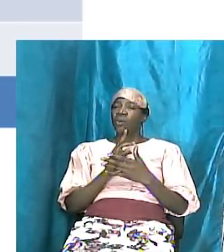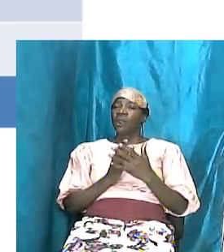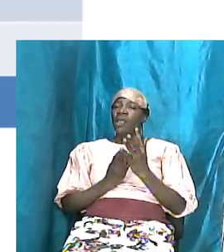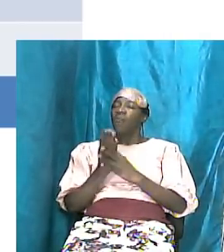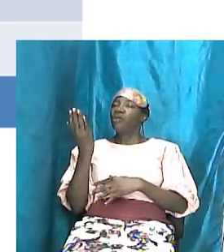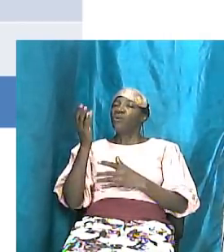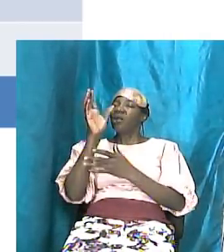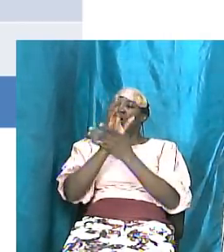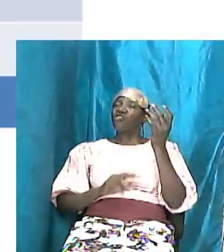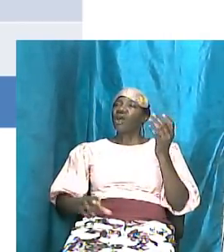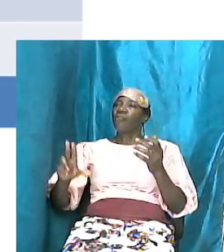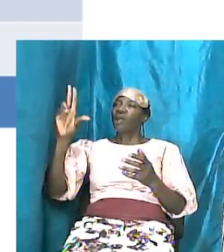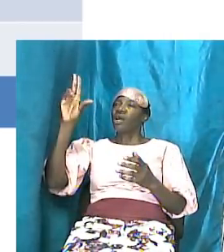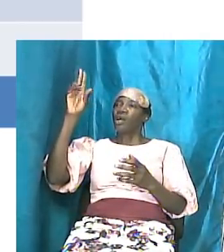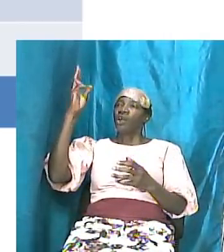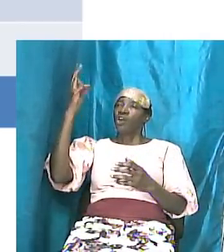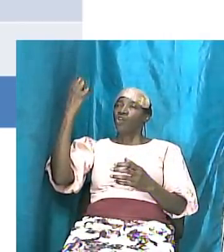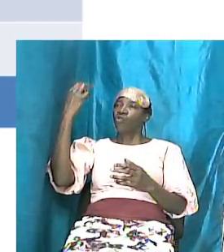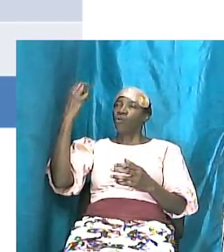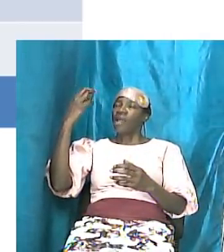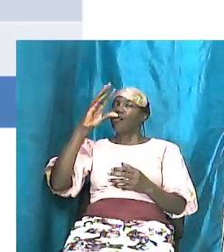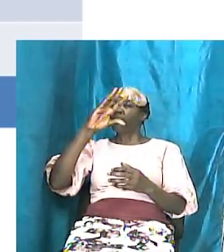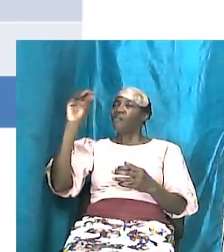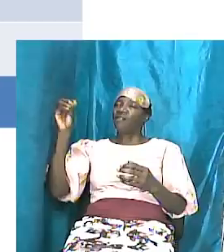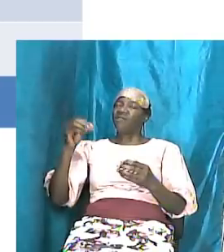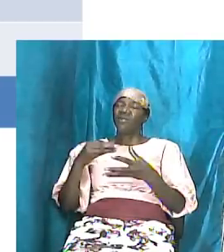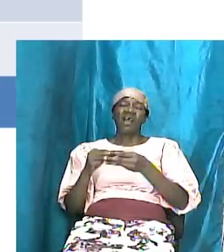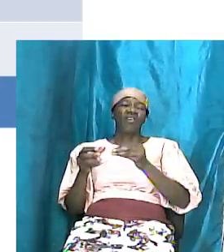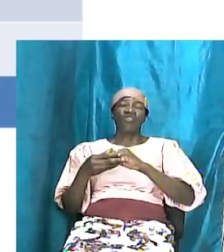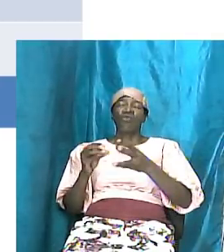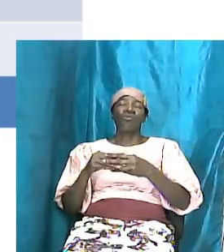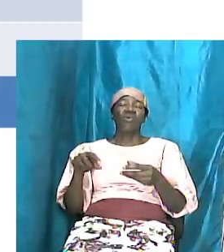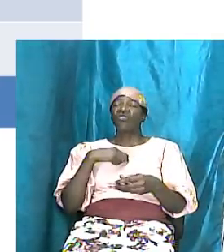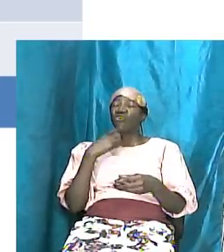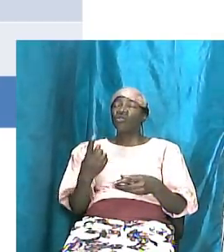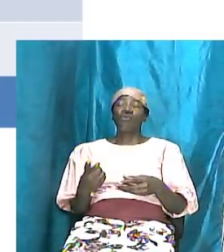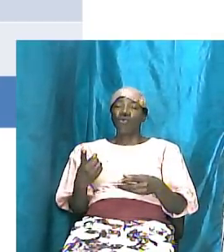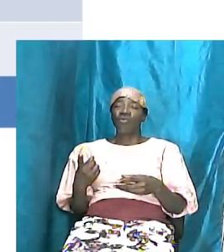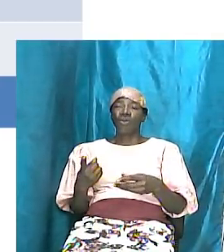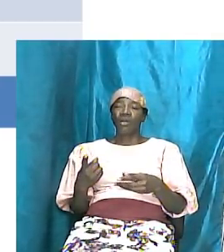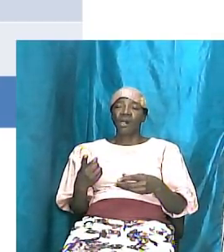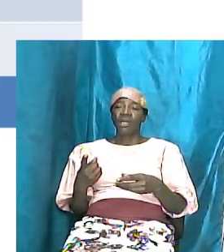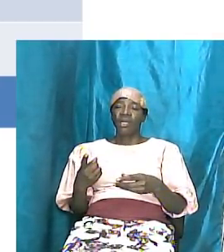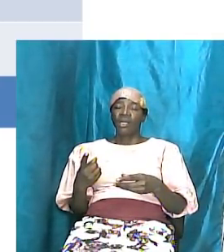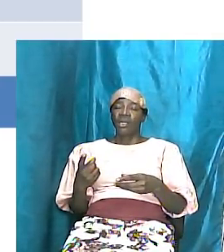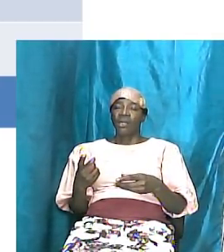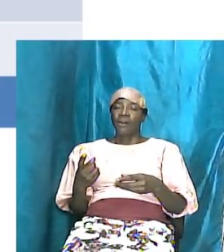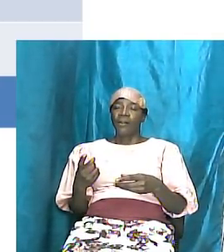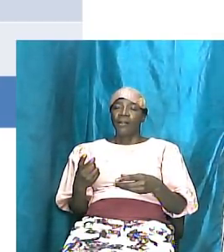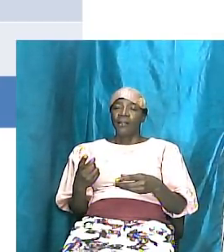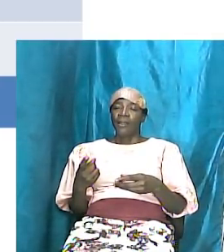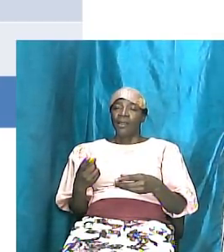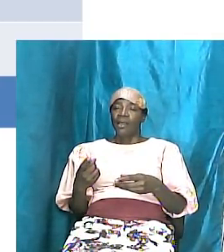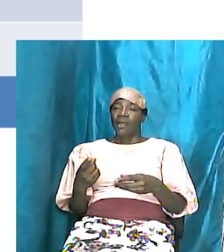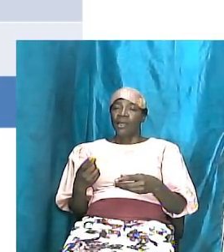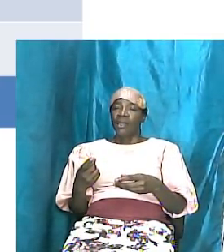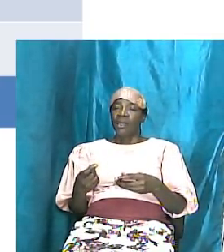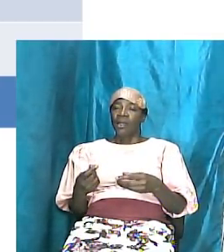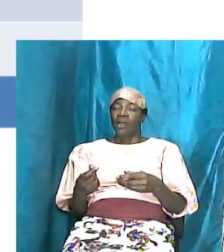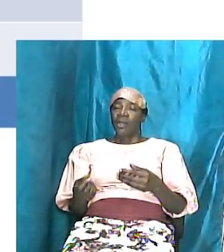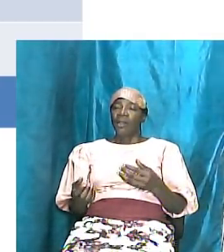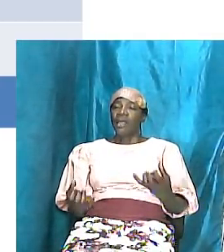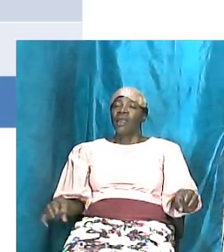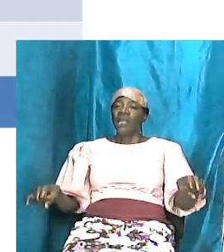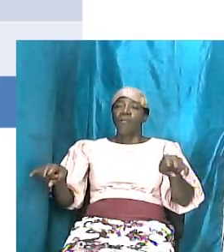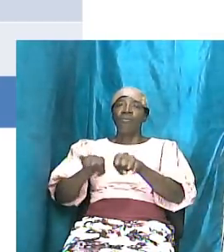and 50, dealing, while there were stories to be told, and they were being told, the major figures were